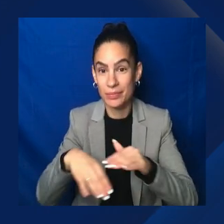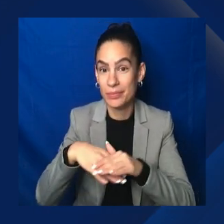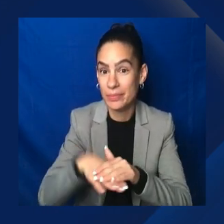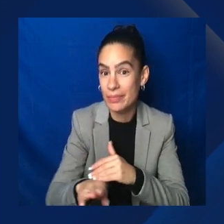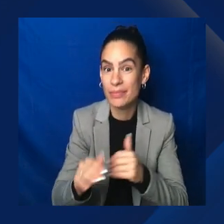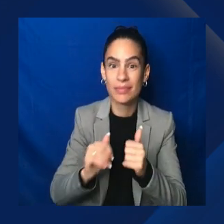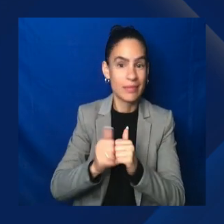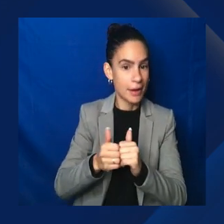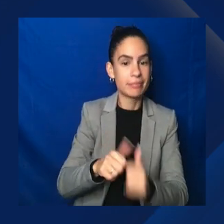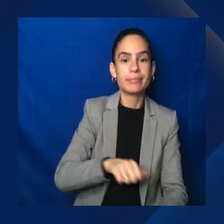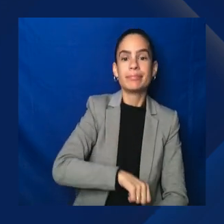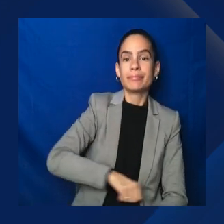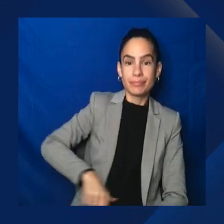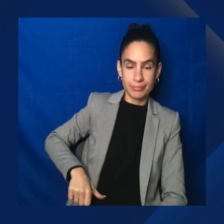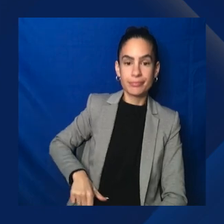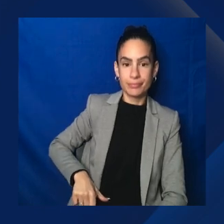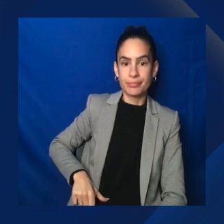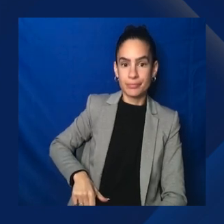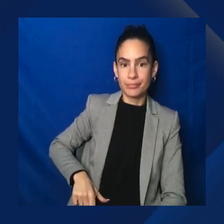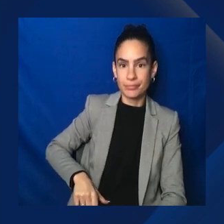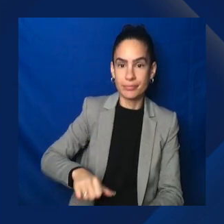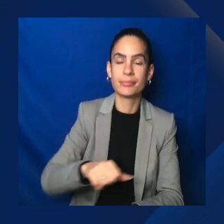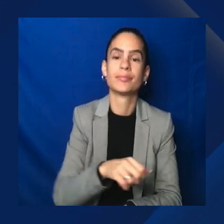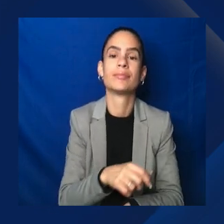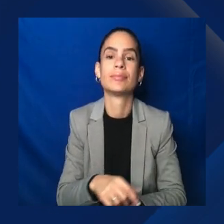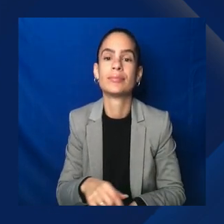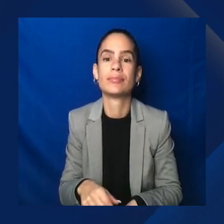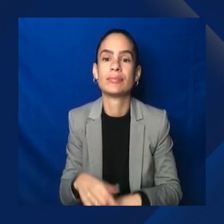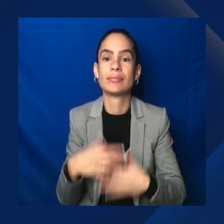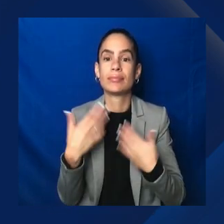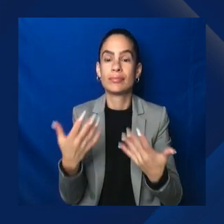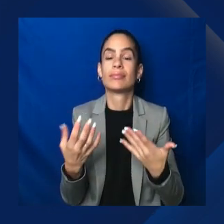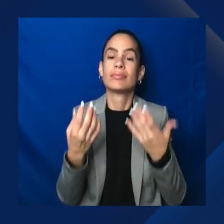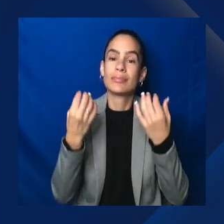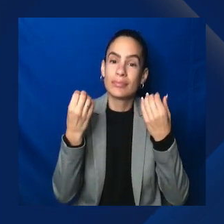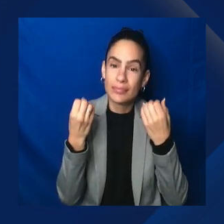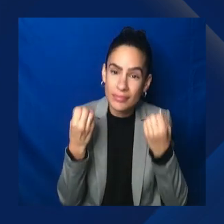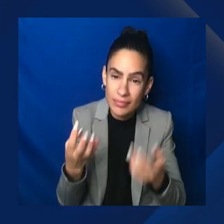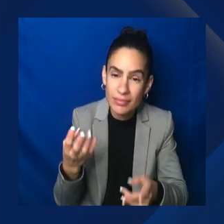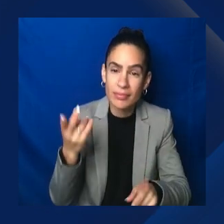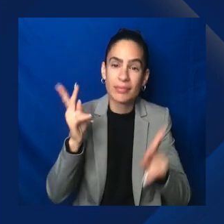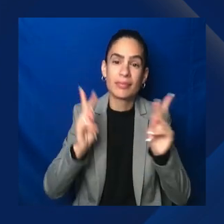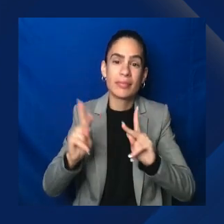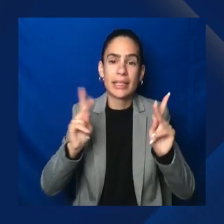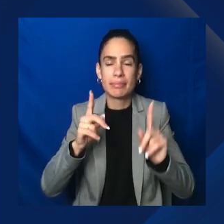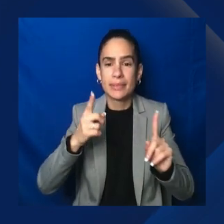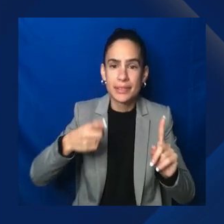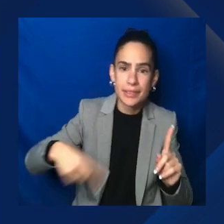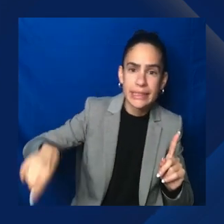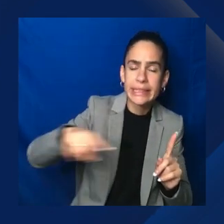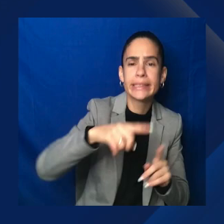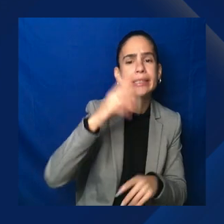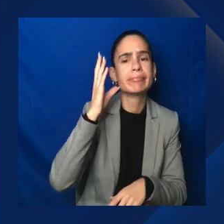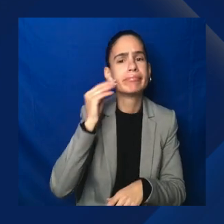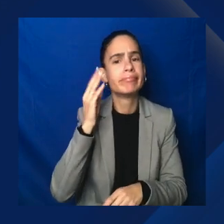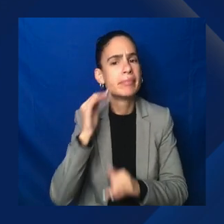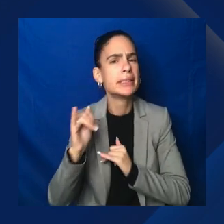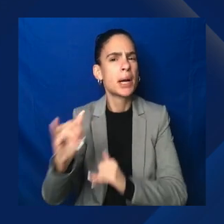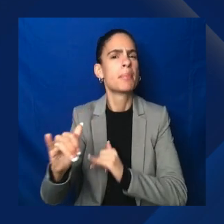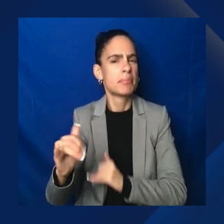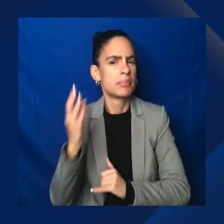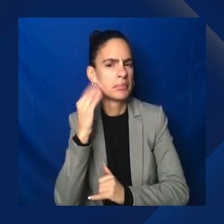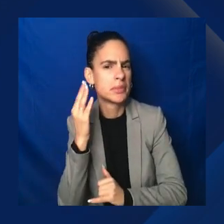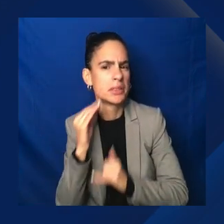And like many people, I had complications. I had gestational diabetes